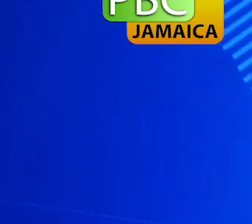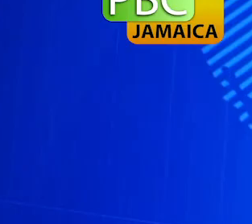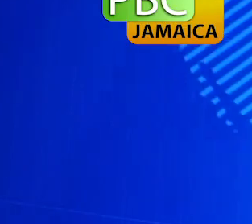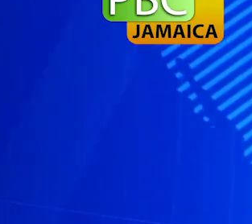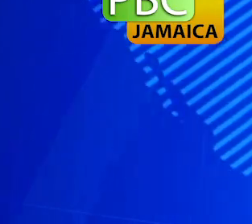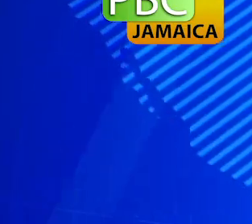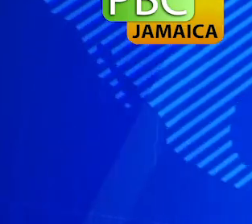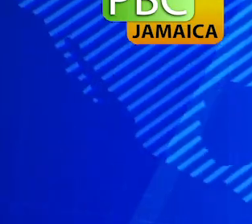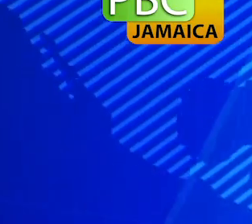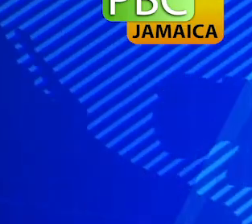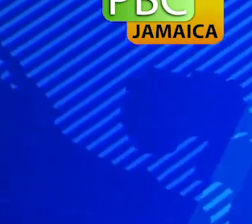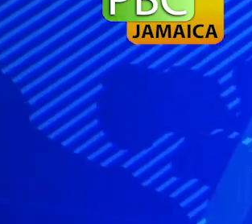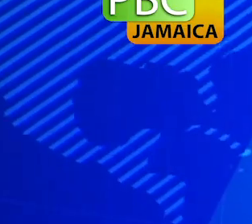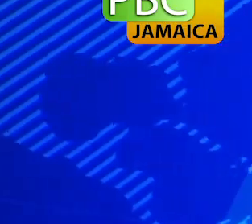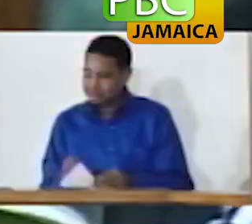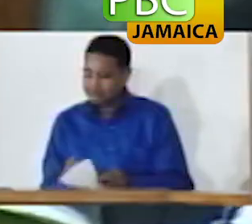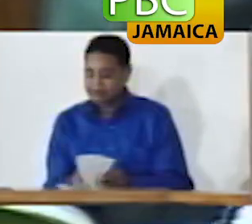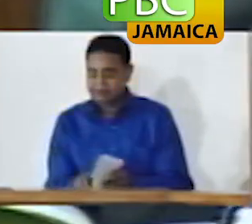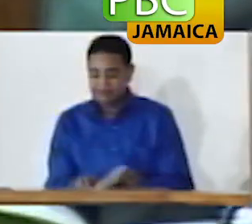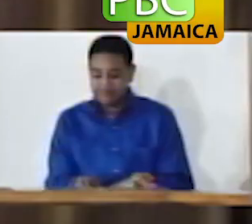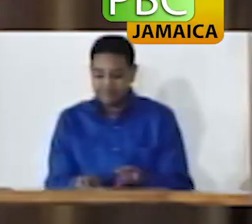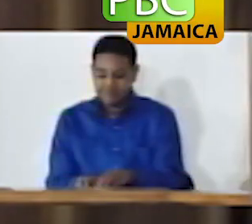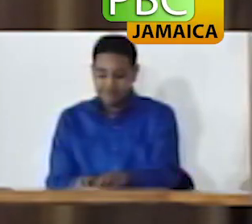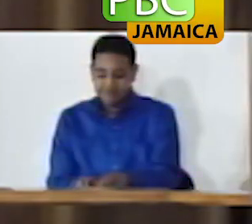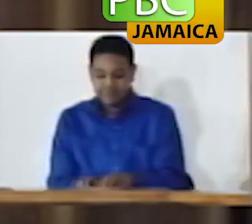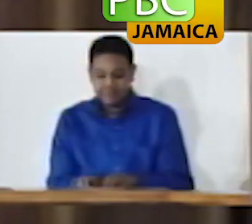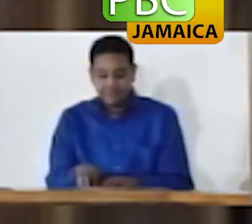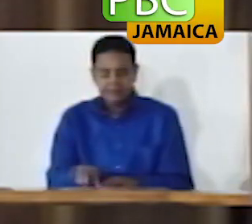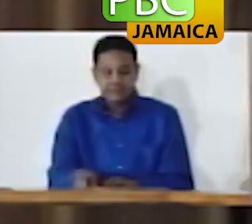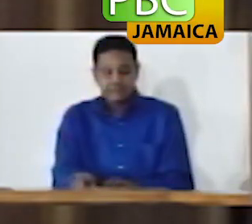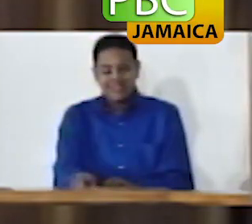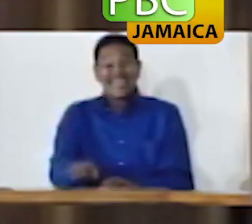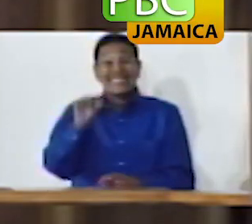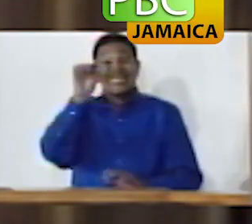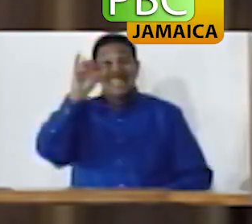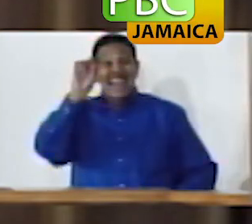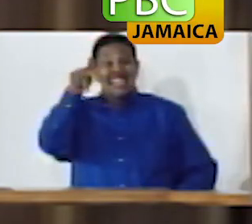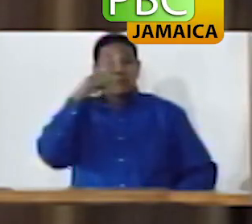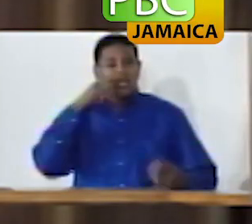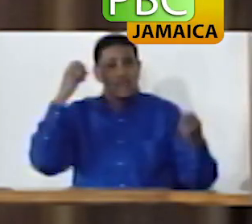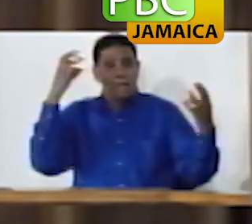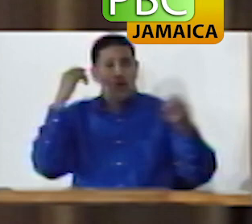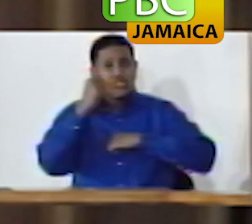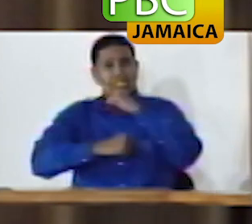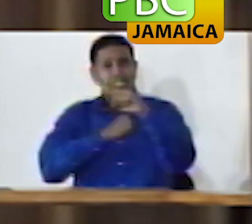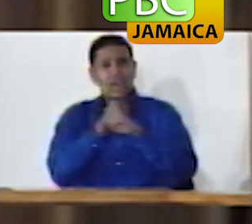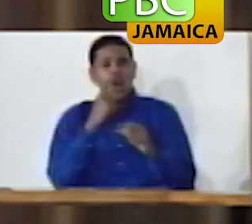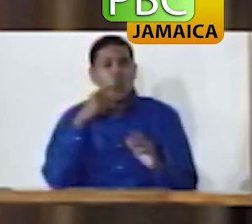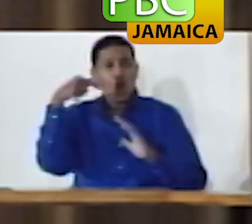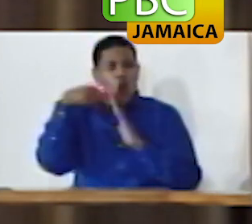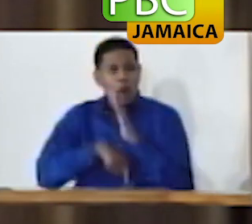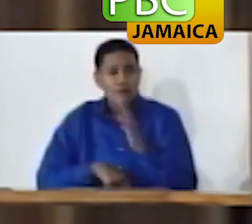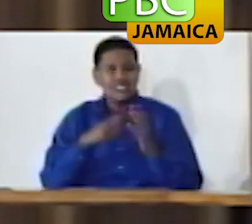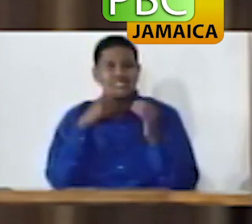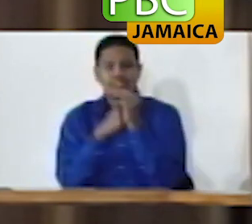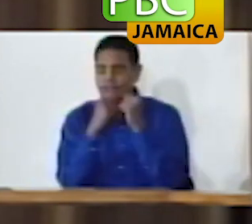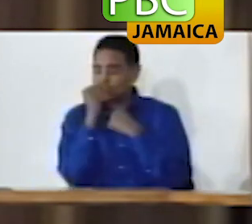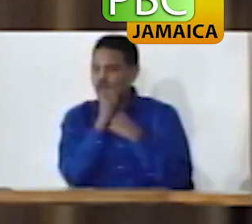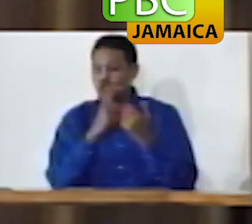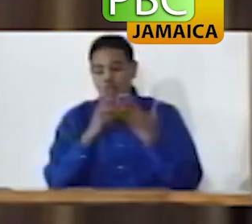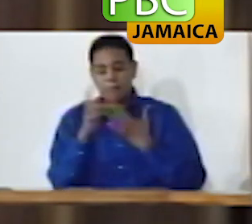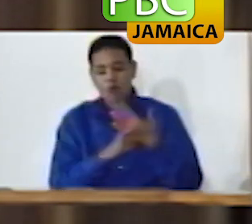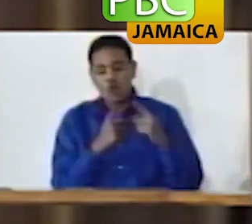lighting, sidewalks and more. The GIDP is a multi-year comprehensive infrastructure program